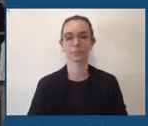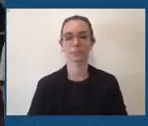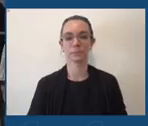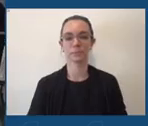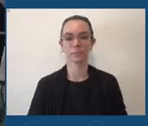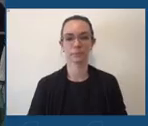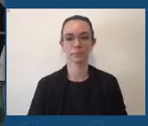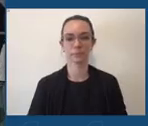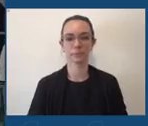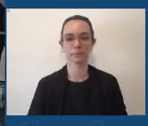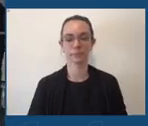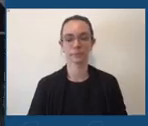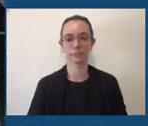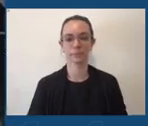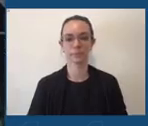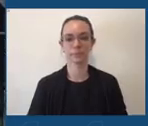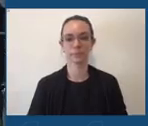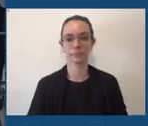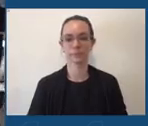The First Lady is with us,